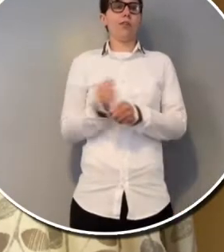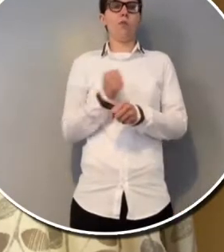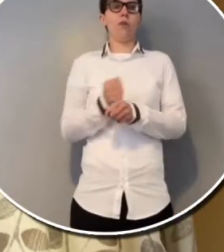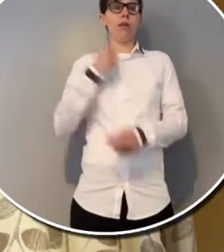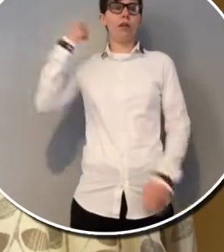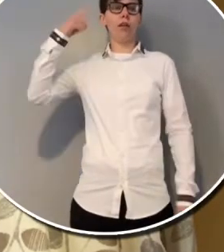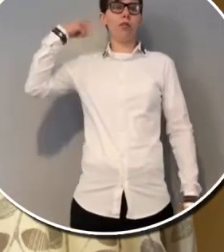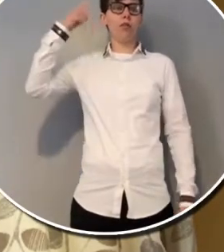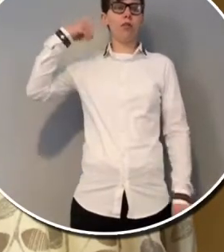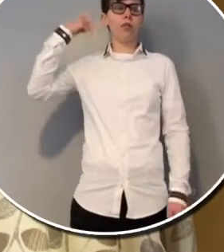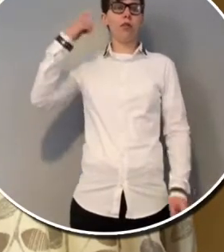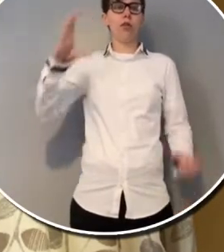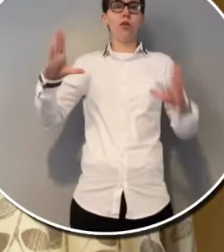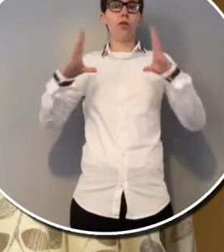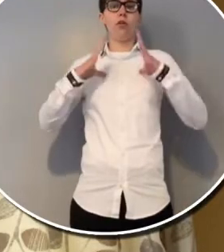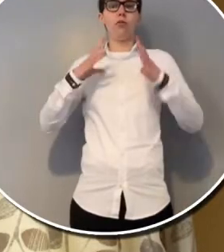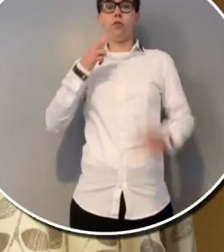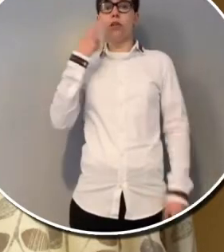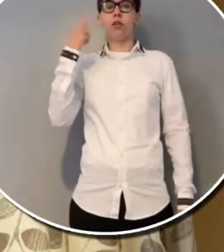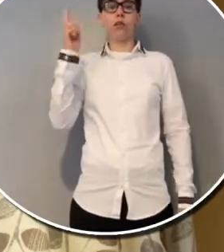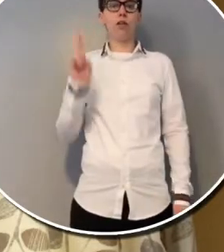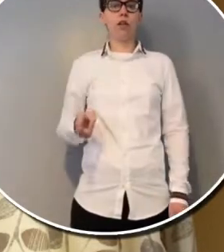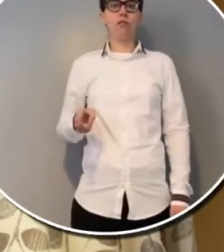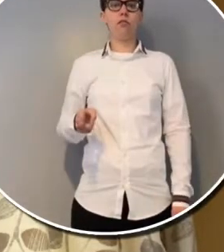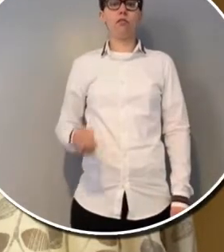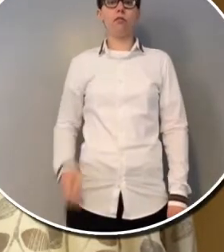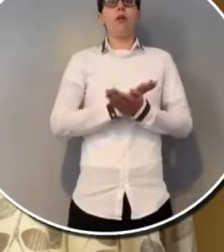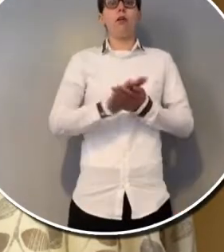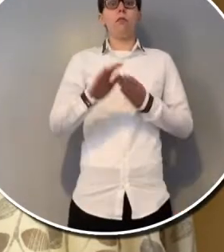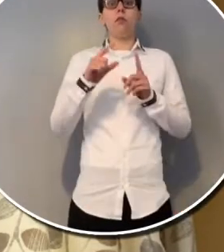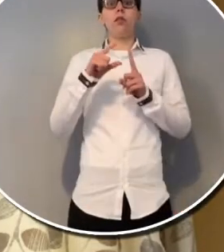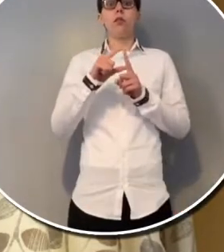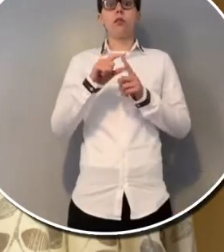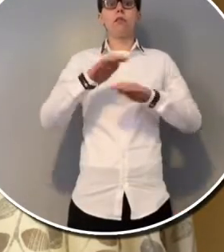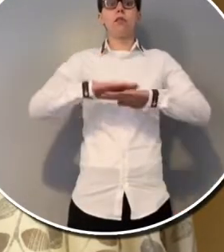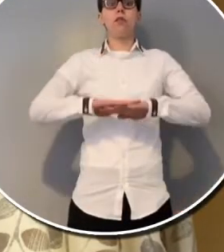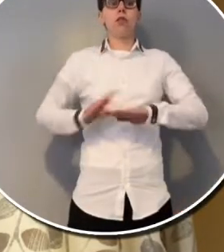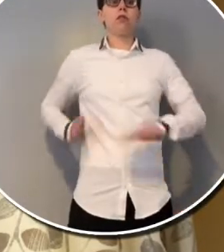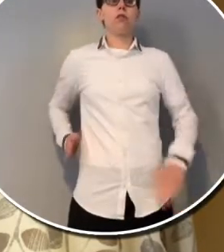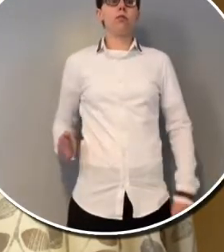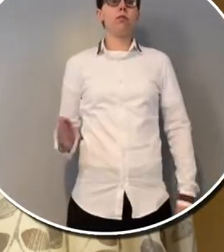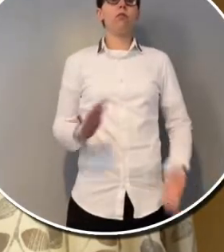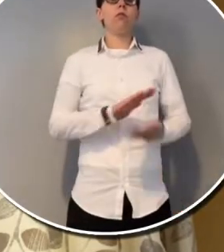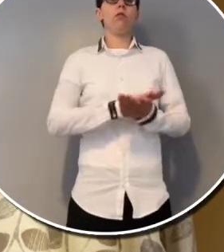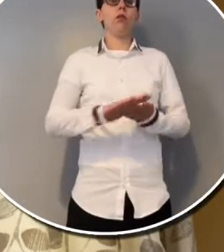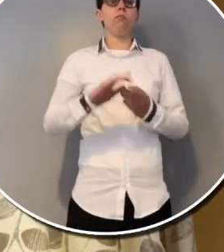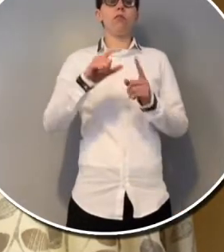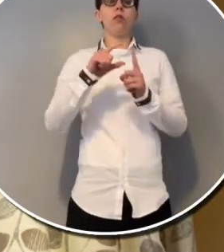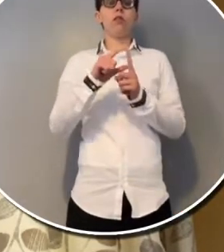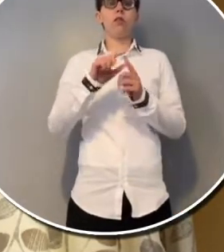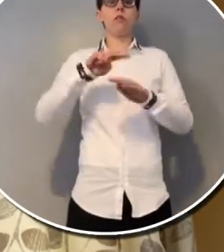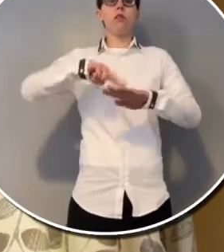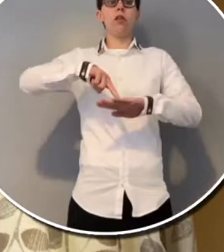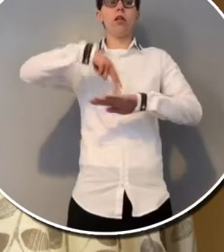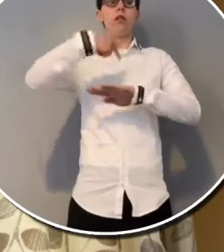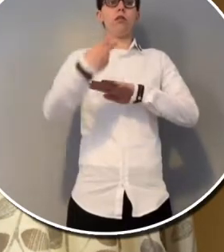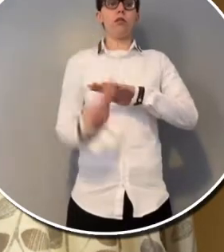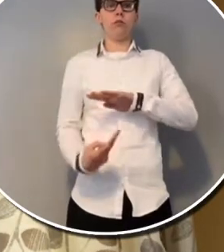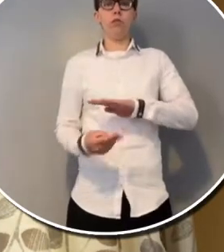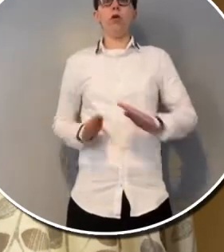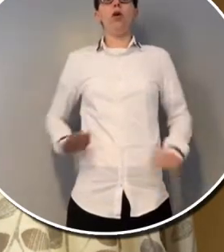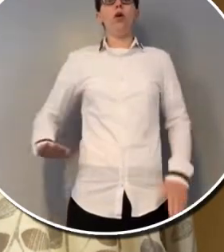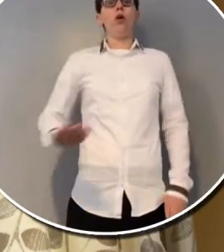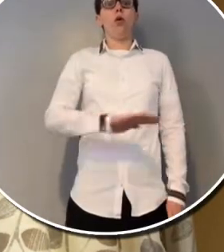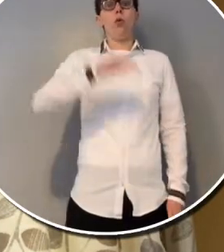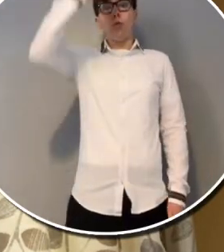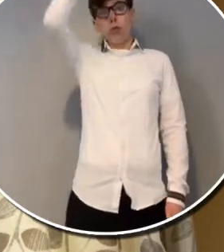couldn't put Humpty together again. Dear me, poor Humpty, but give yourselves a clap for good singing and